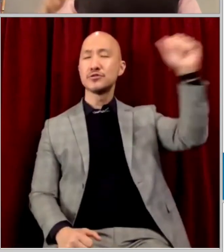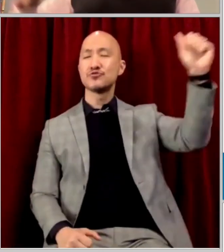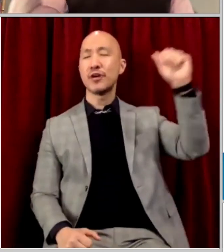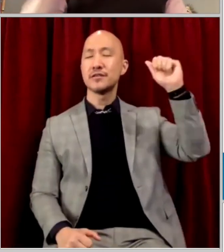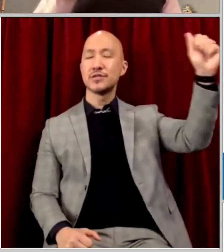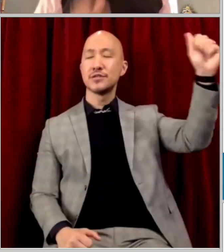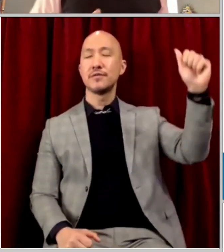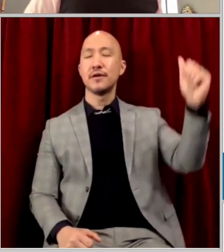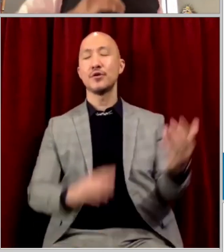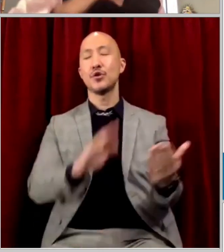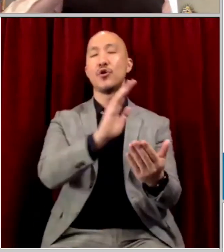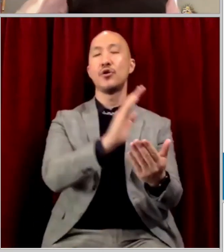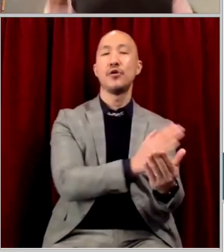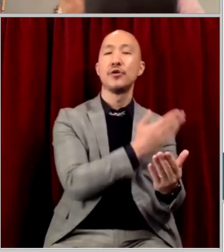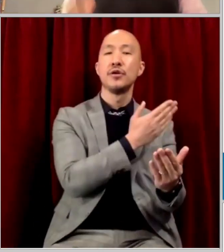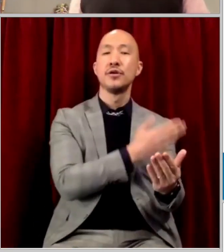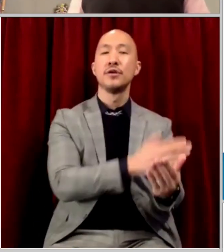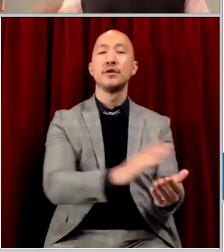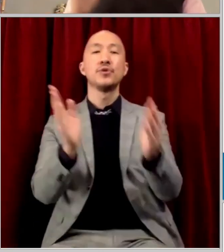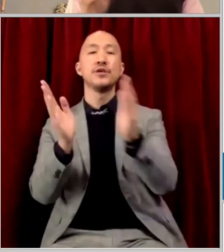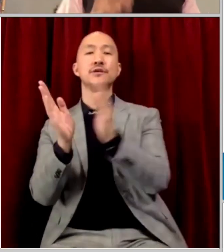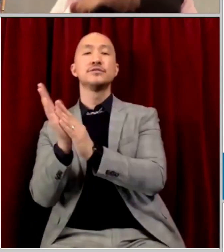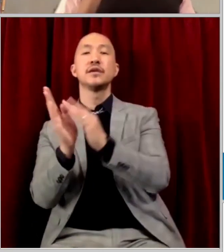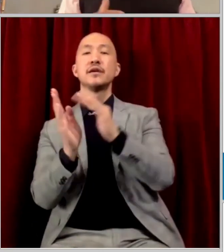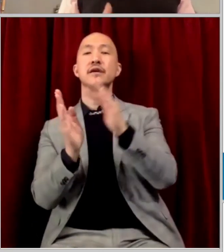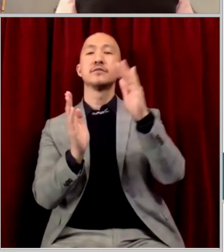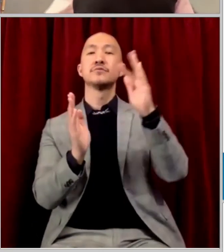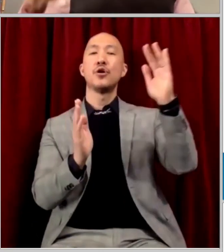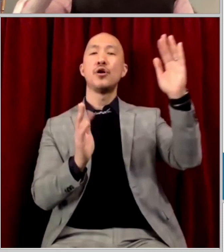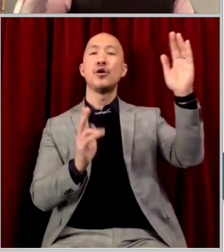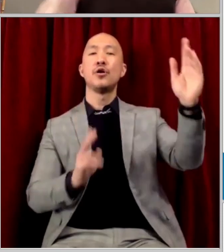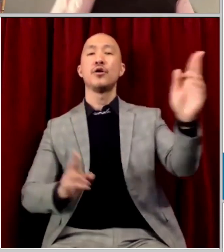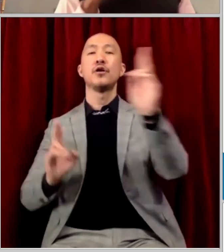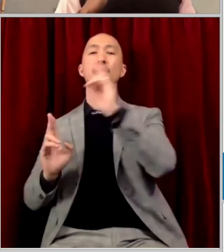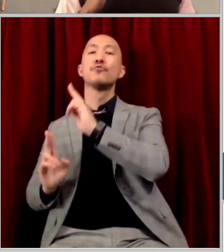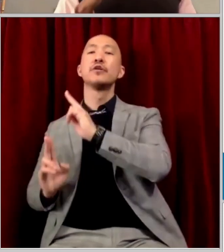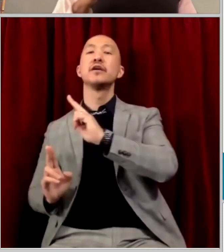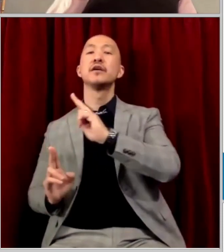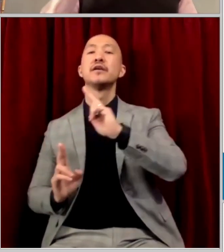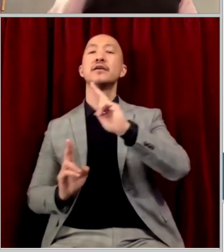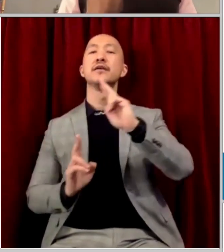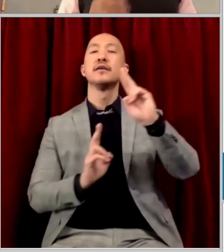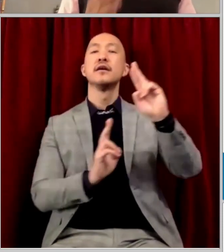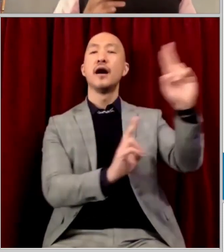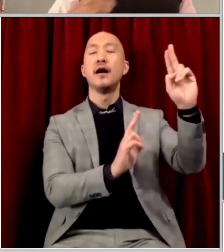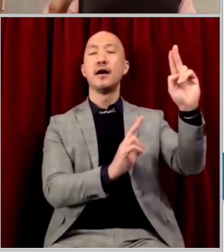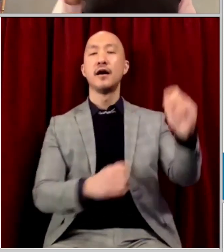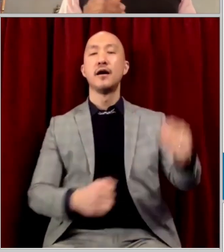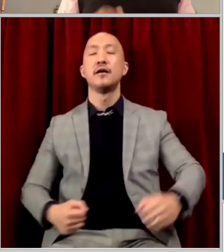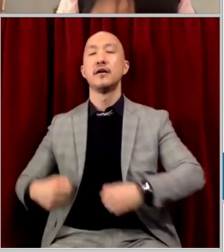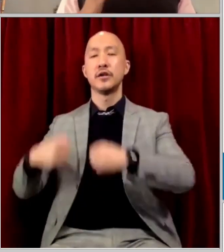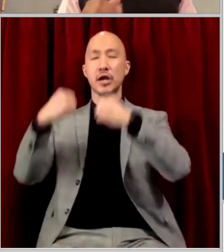Power and strength to the Lord. Yes, we sing the Lord, glory and